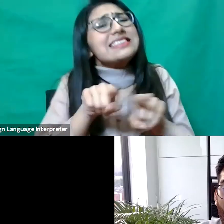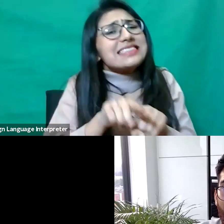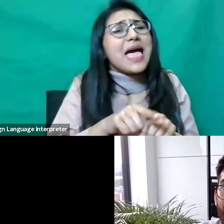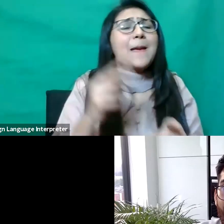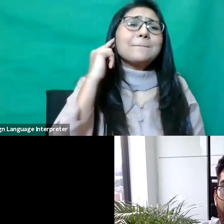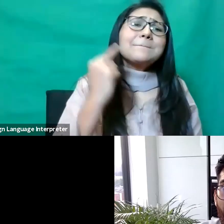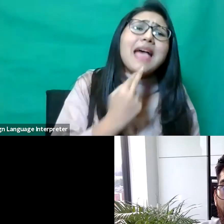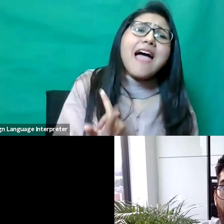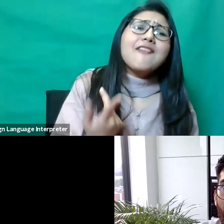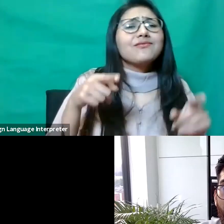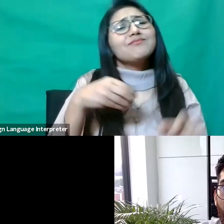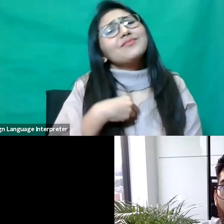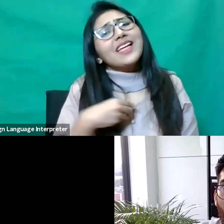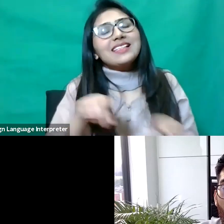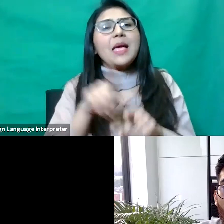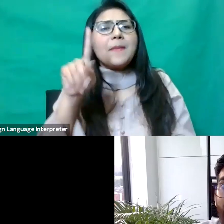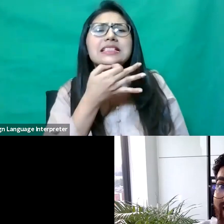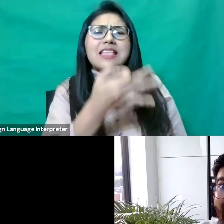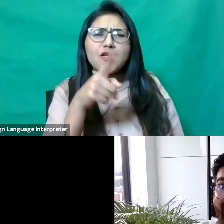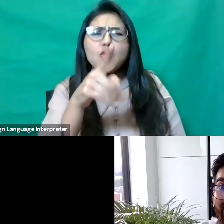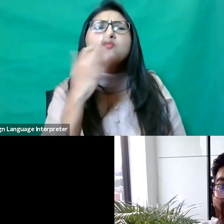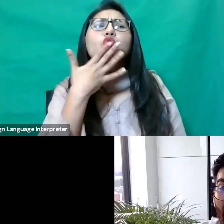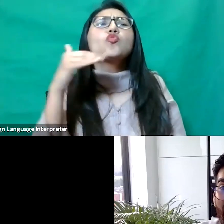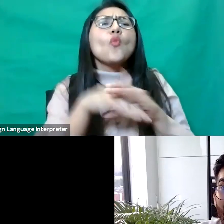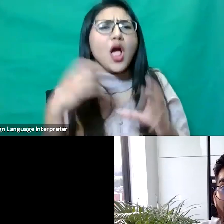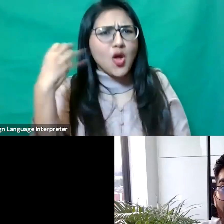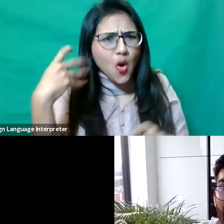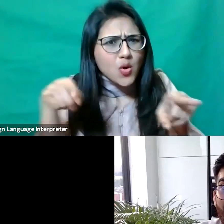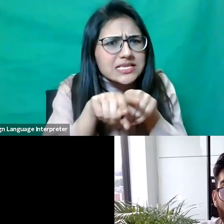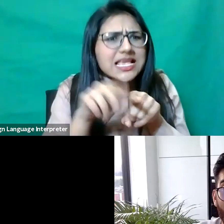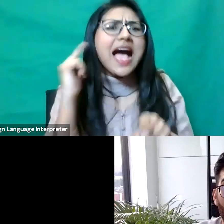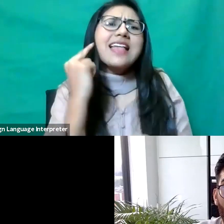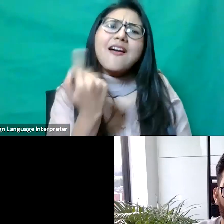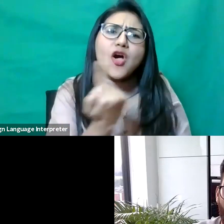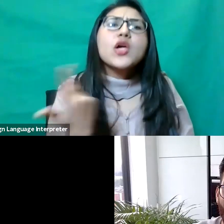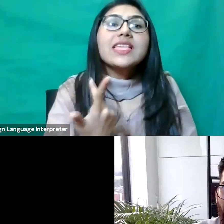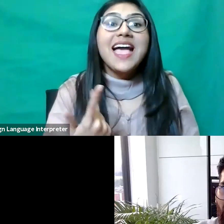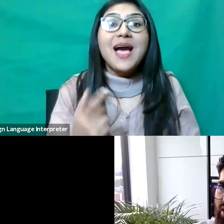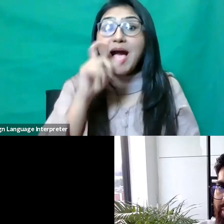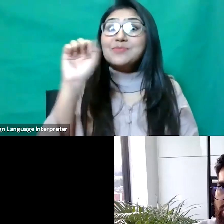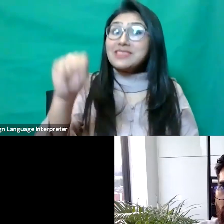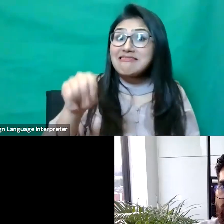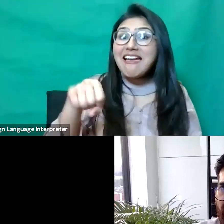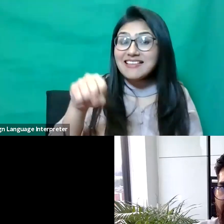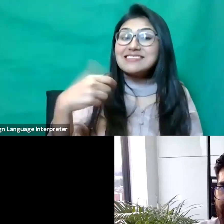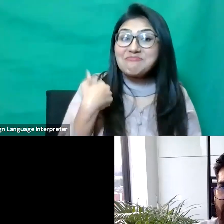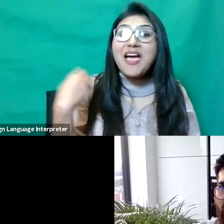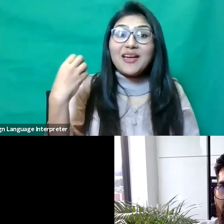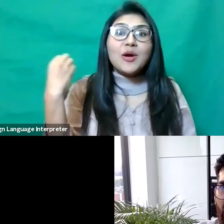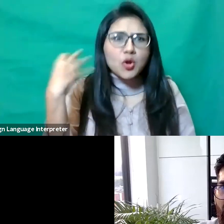you, did you go to a mainstream school? Yes, I went to a mainstream school. Do you mean by a normal school,